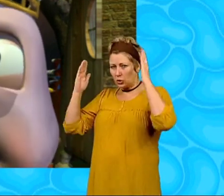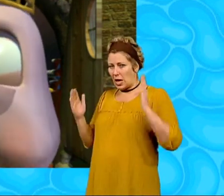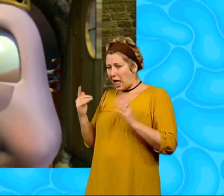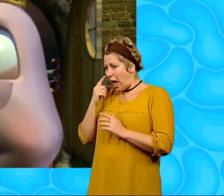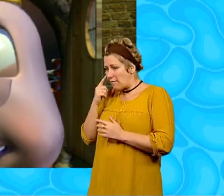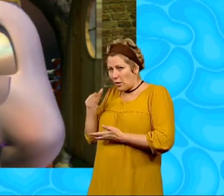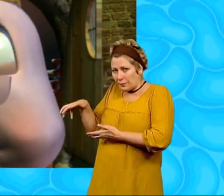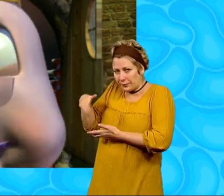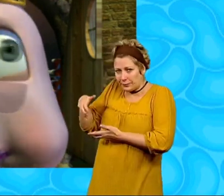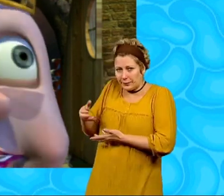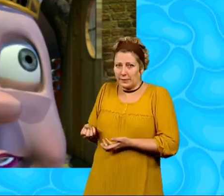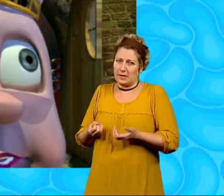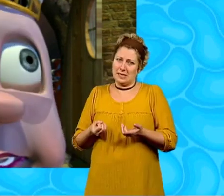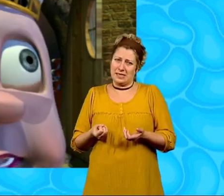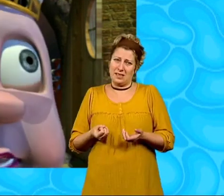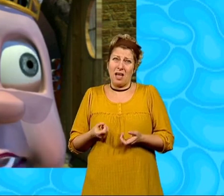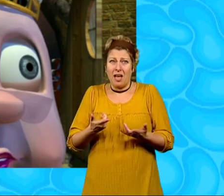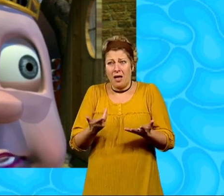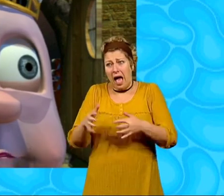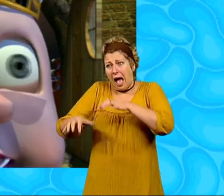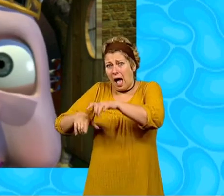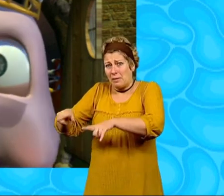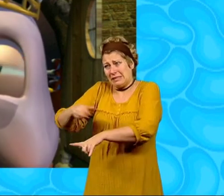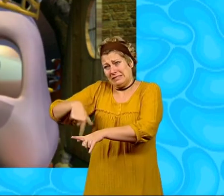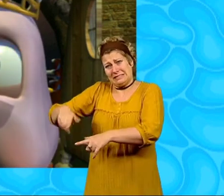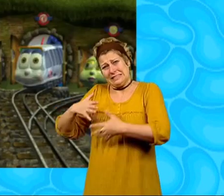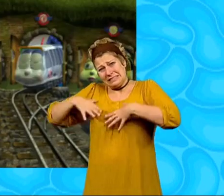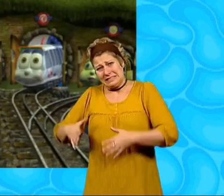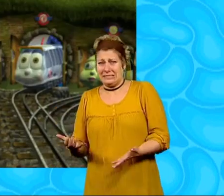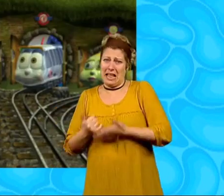on, everybody. We mustn't let the nature reserve down.